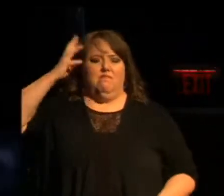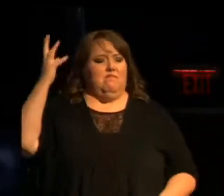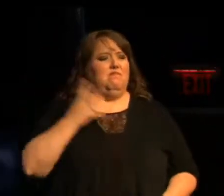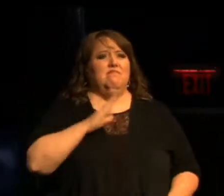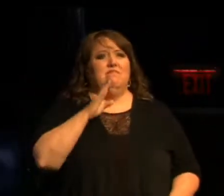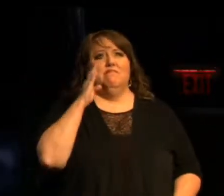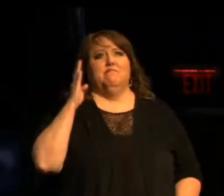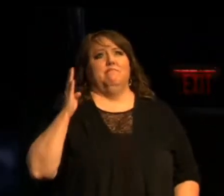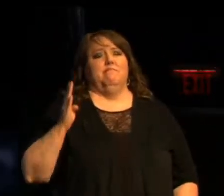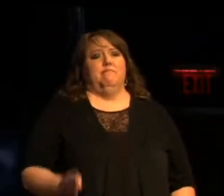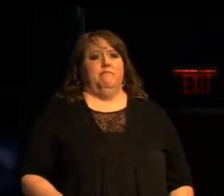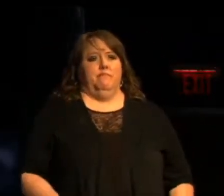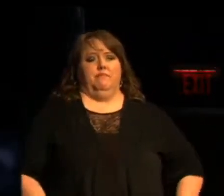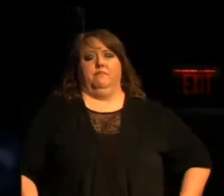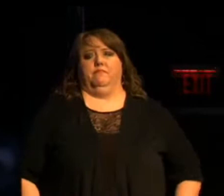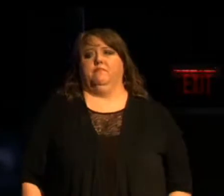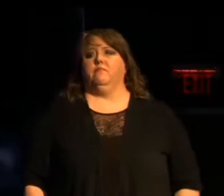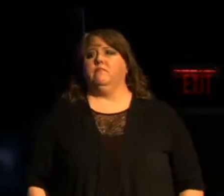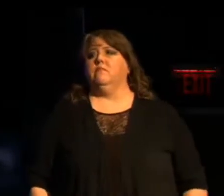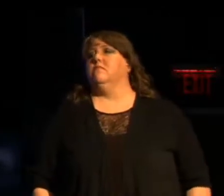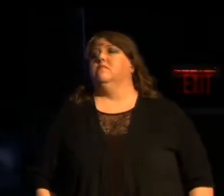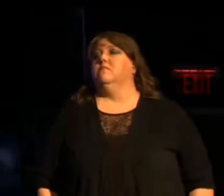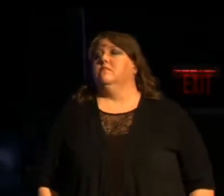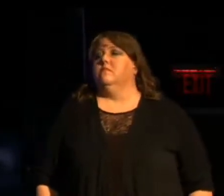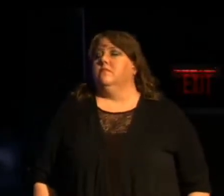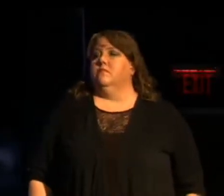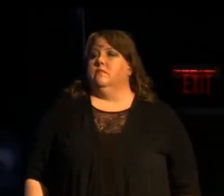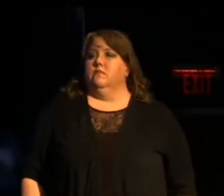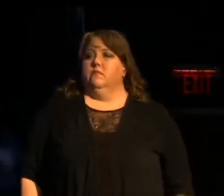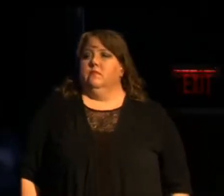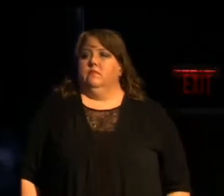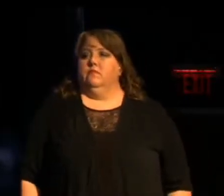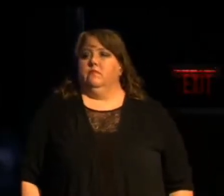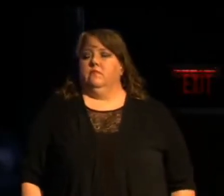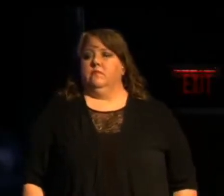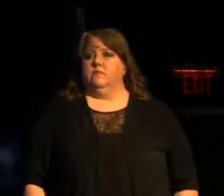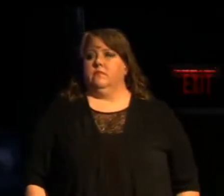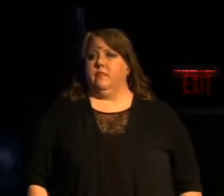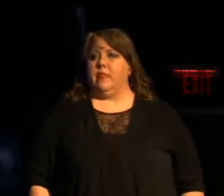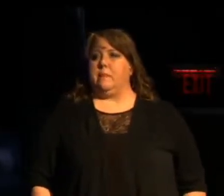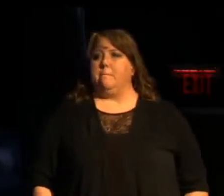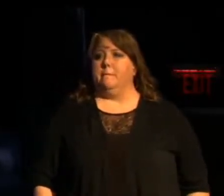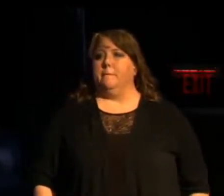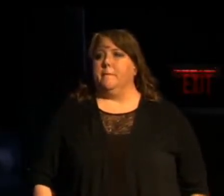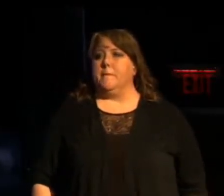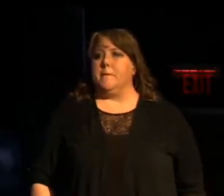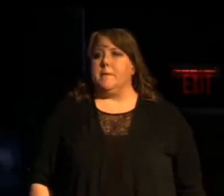I can see your heart in everything you've done.